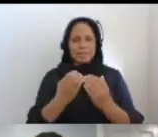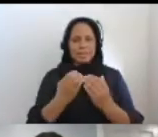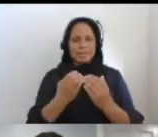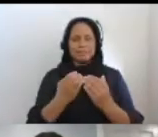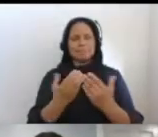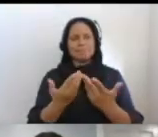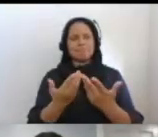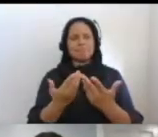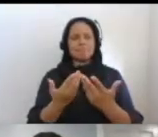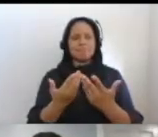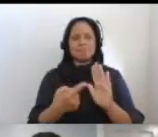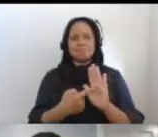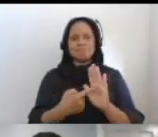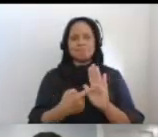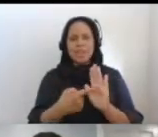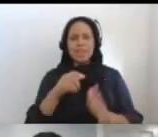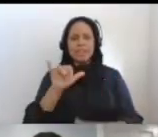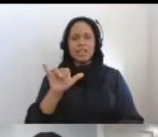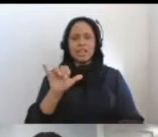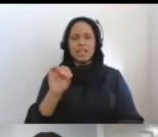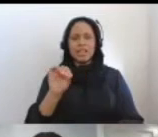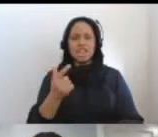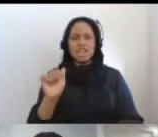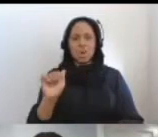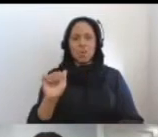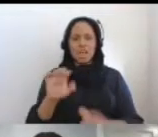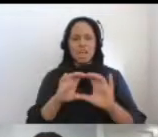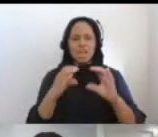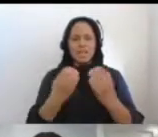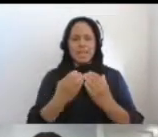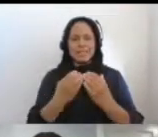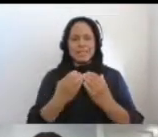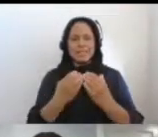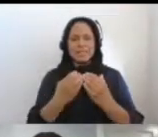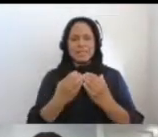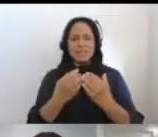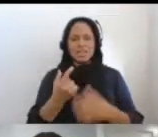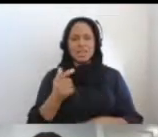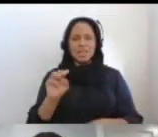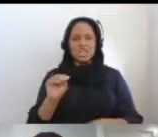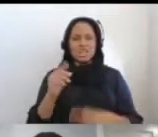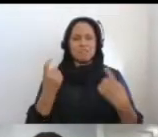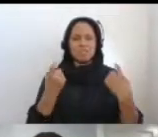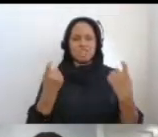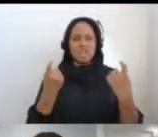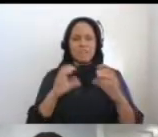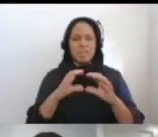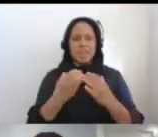as um, yoga classes or gym classes, socialization